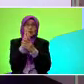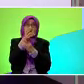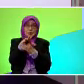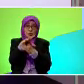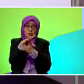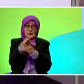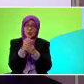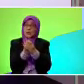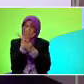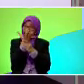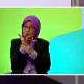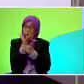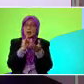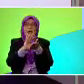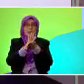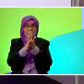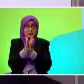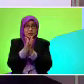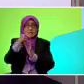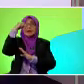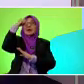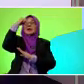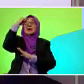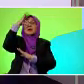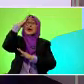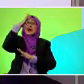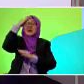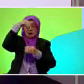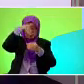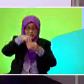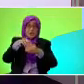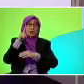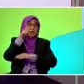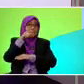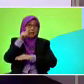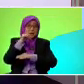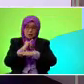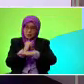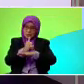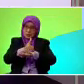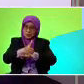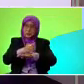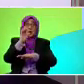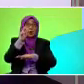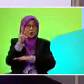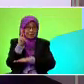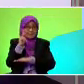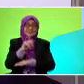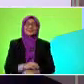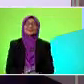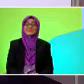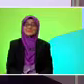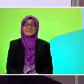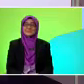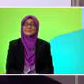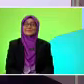lime juice still looks okay. No moles growing on it. But the one in the tap water will have moles growing on it. Yeah. Okay.